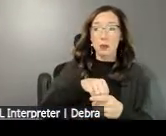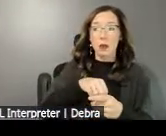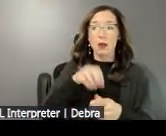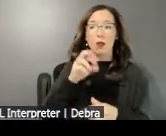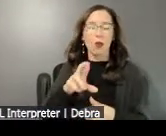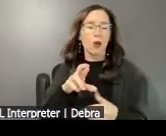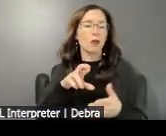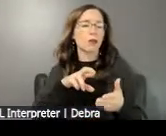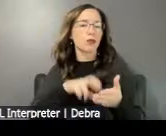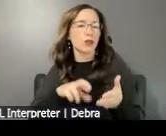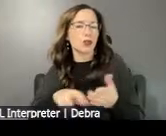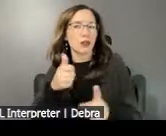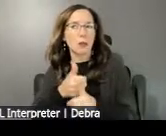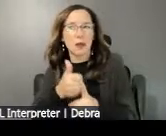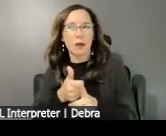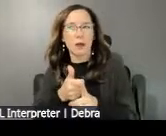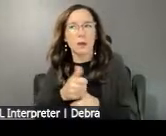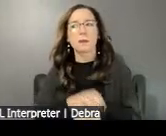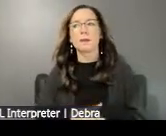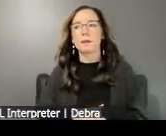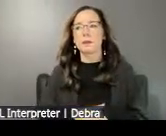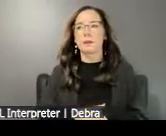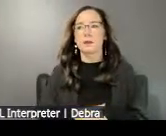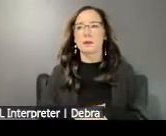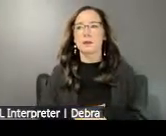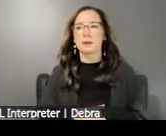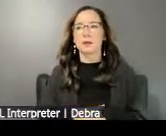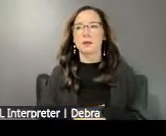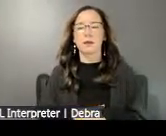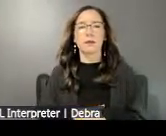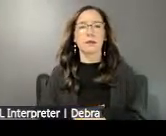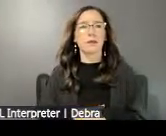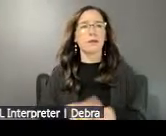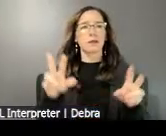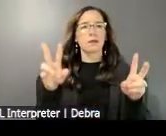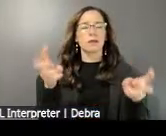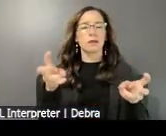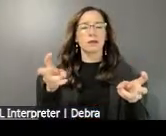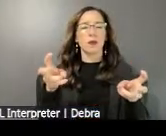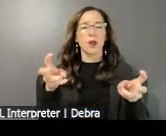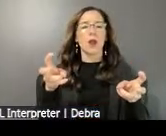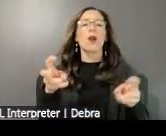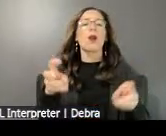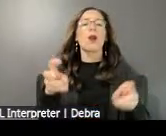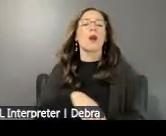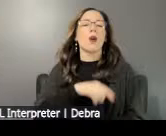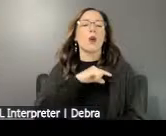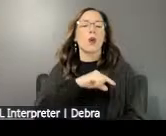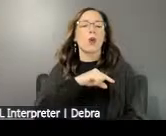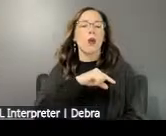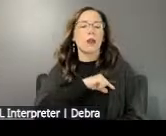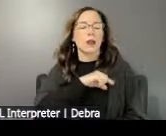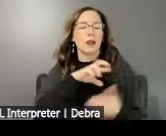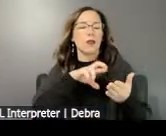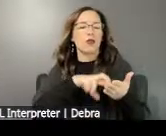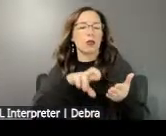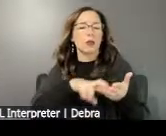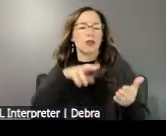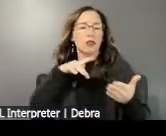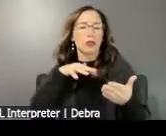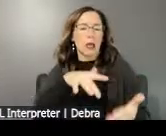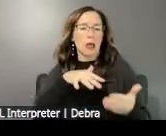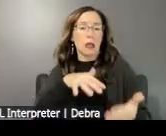researcher themselves. On this slide, there's a quote from a qualitative research study that we conducted